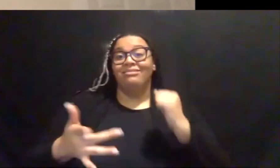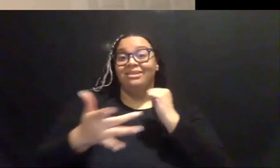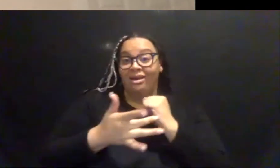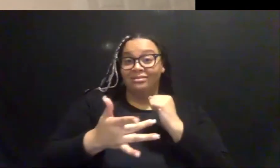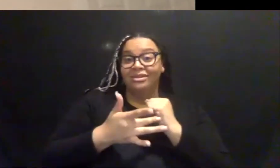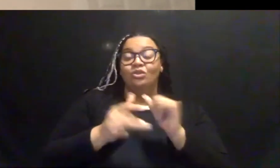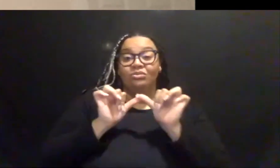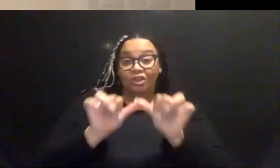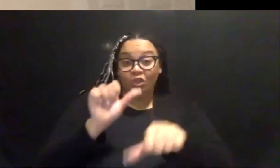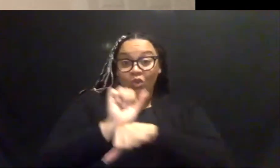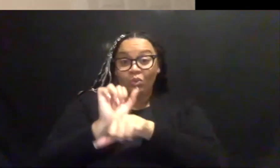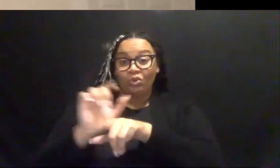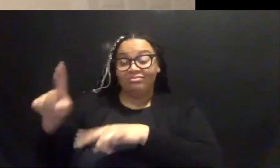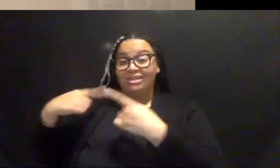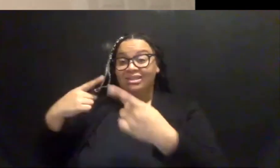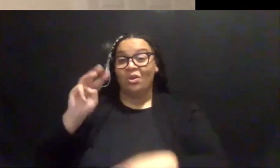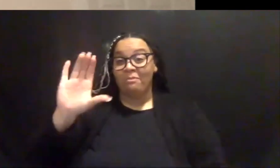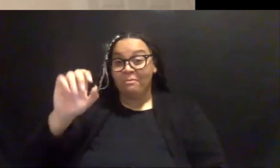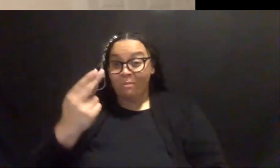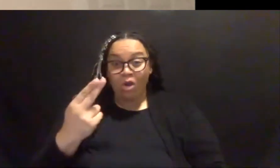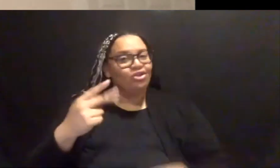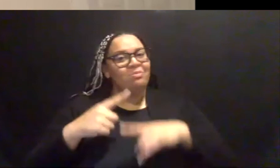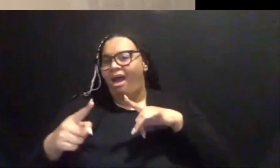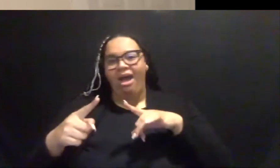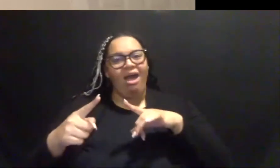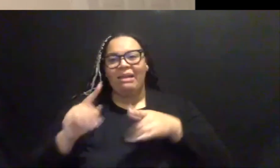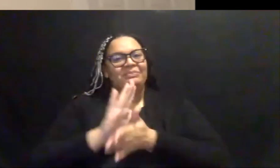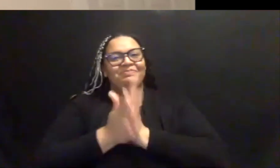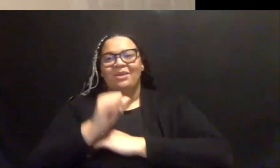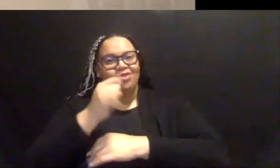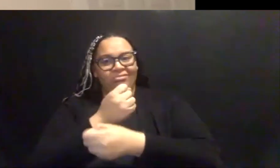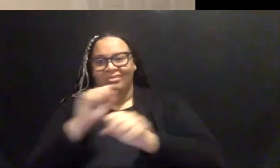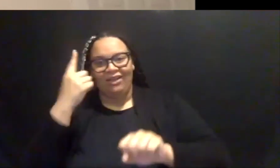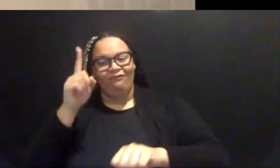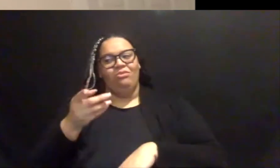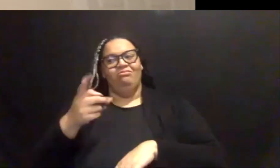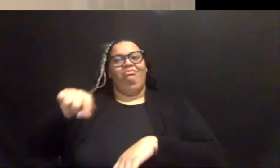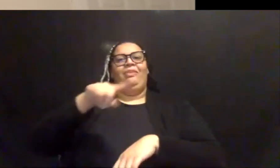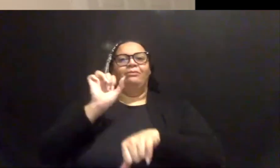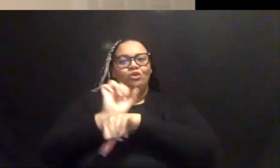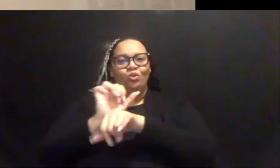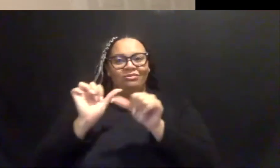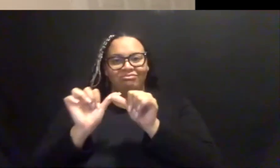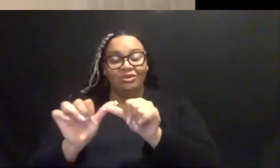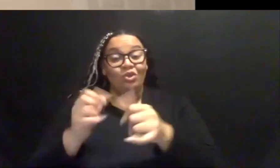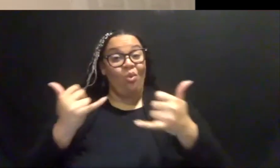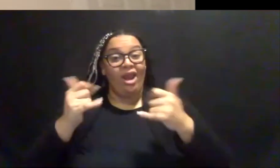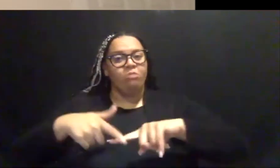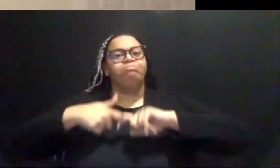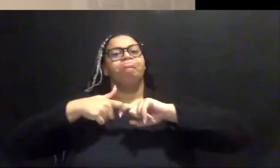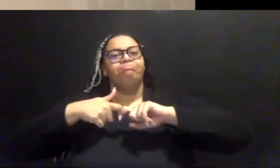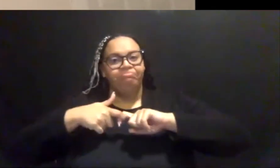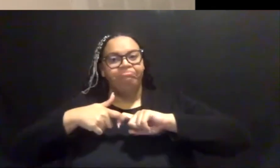until March, and then it just wasn't safe for anybody. So it's sort of on hiatus for now,